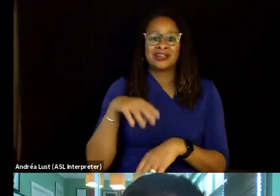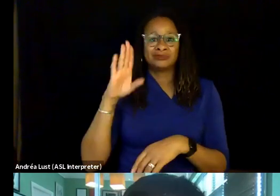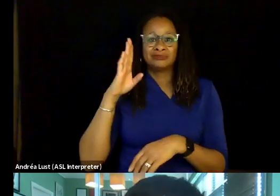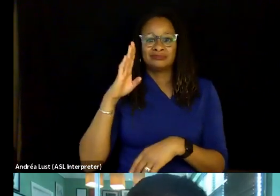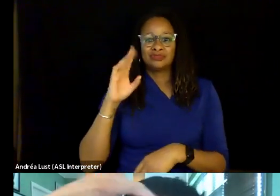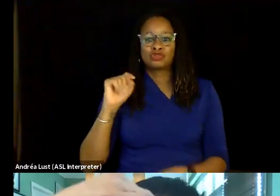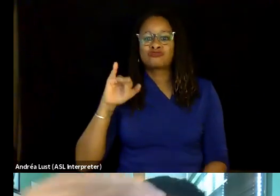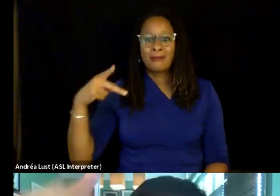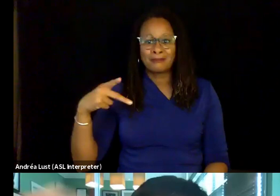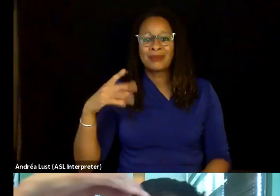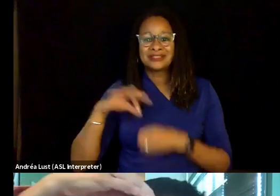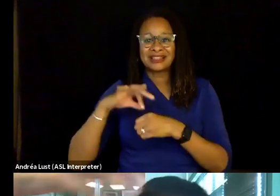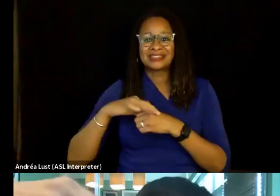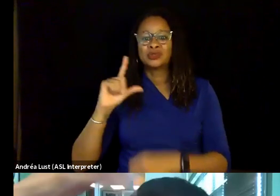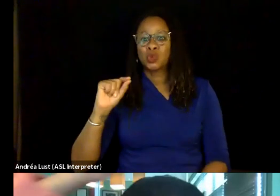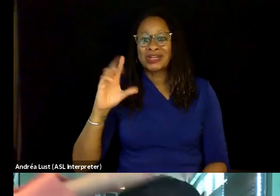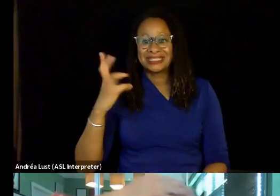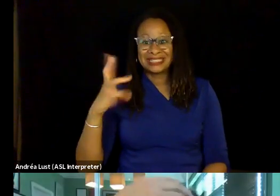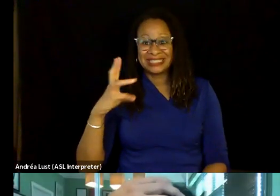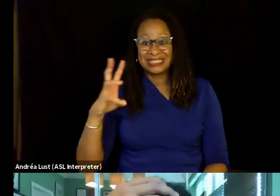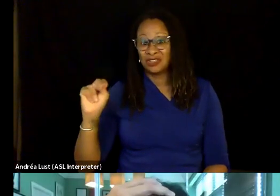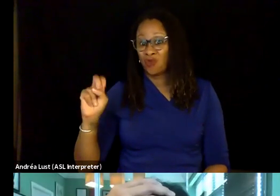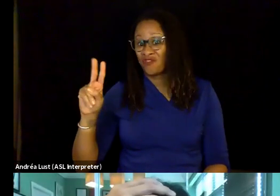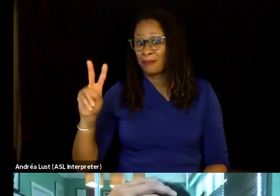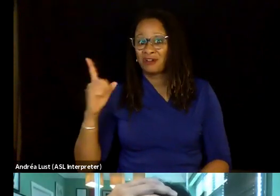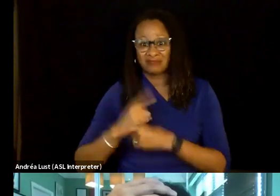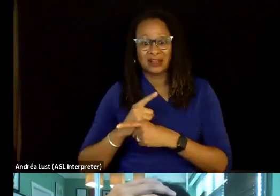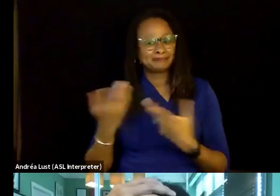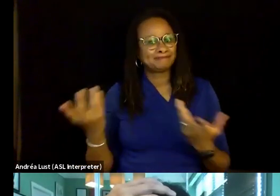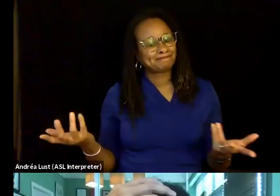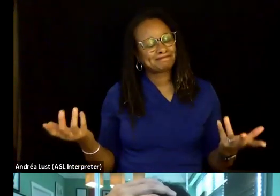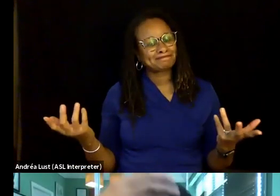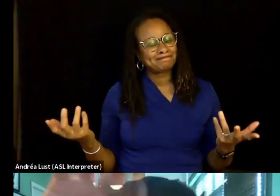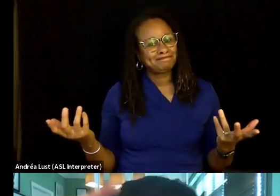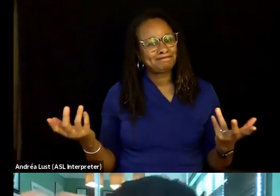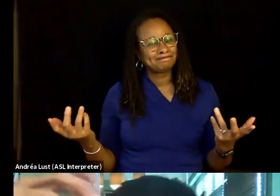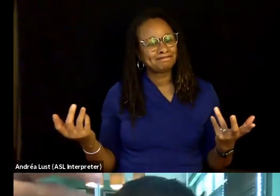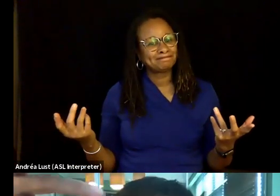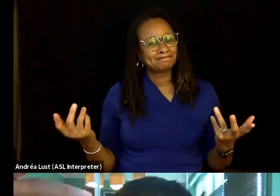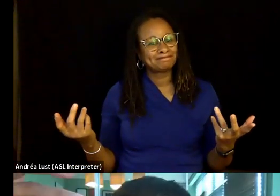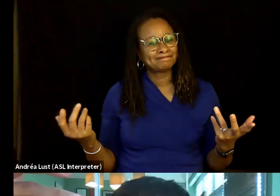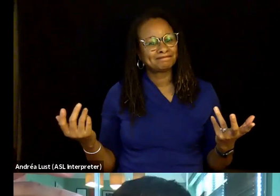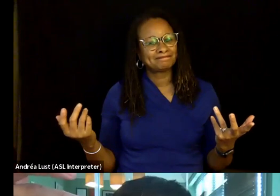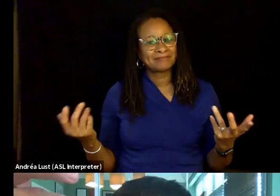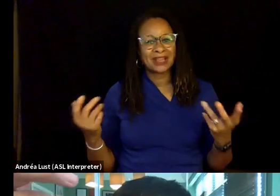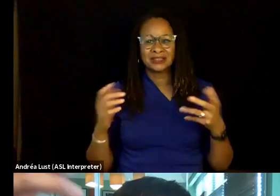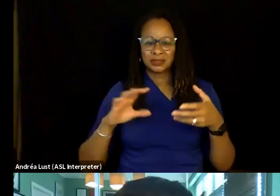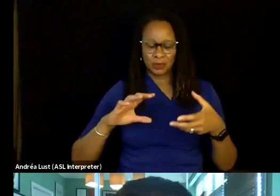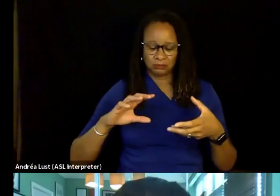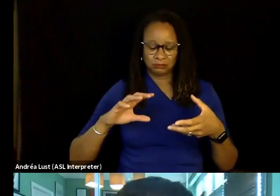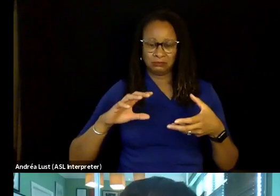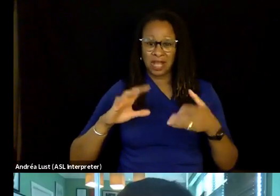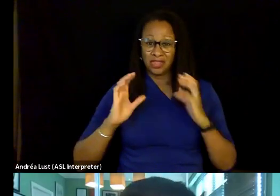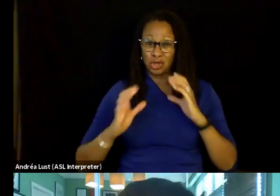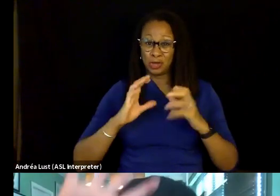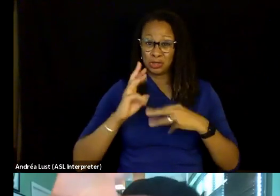sorry, in 2016, in November. So the upside down communications world, But